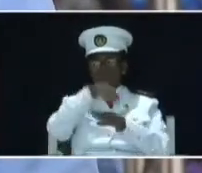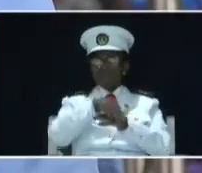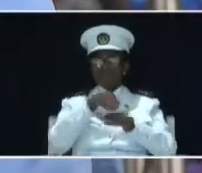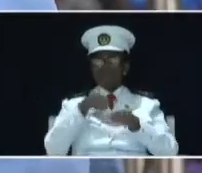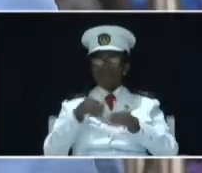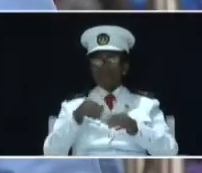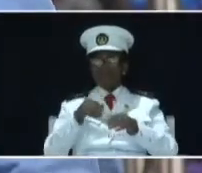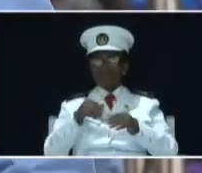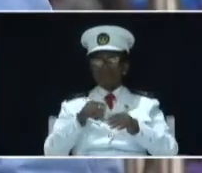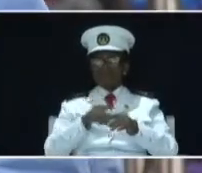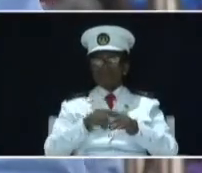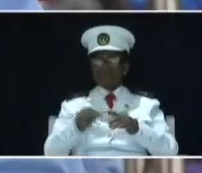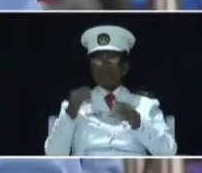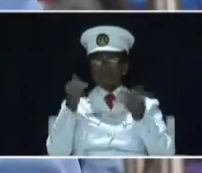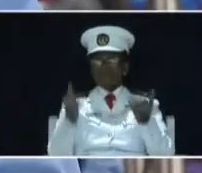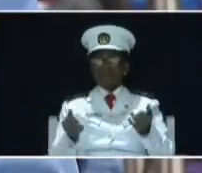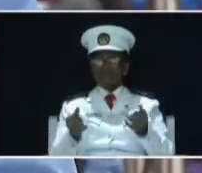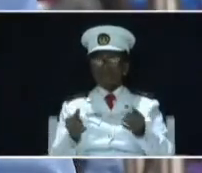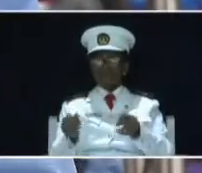Now, partnership